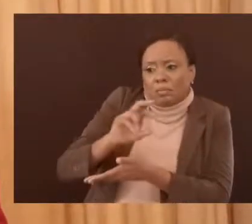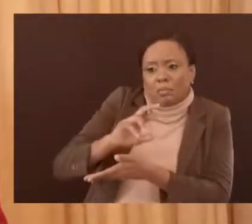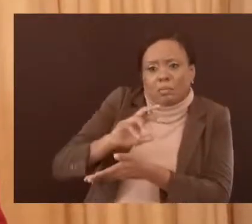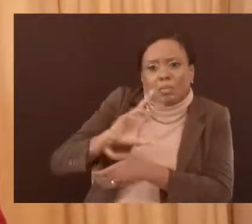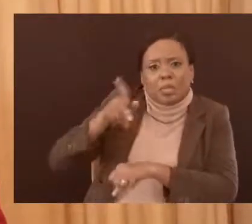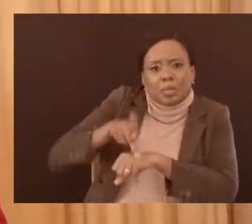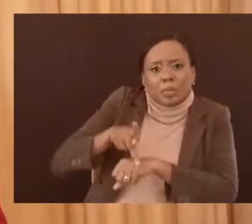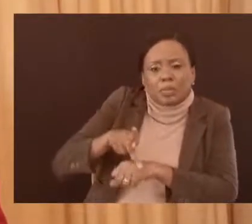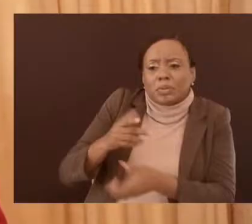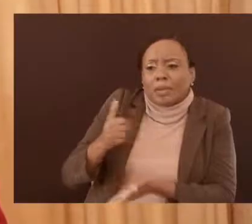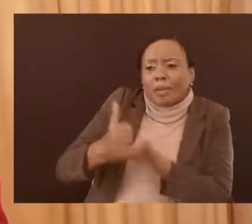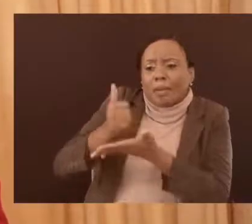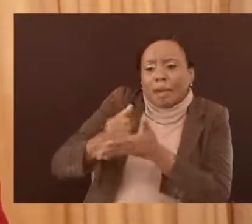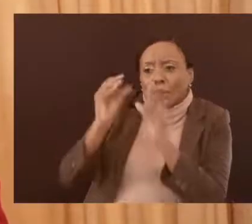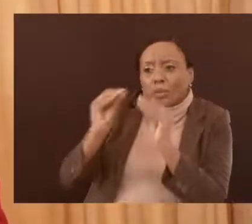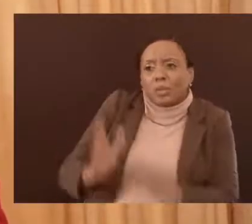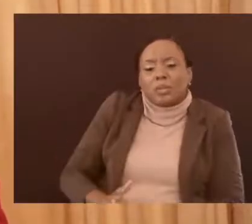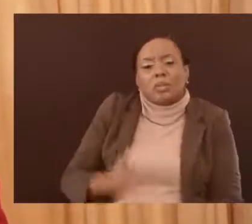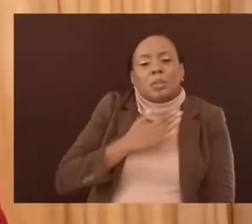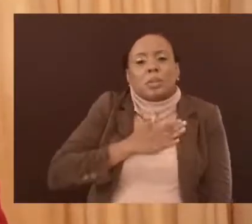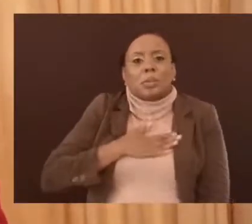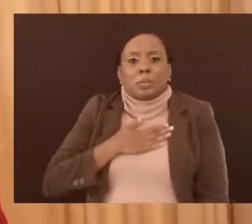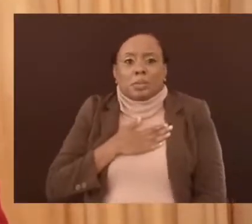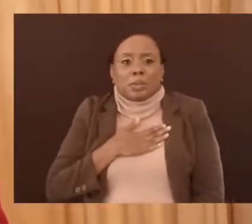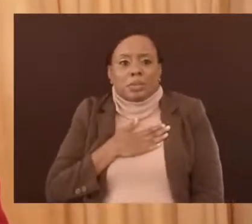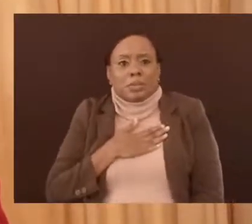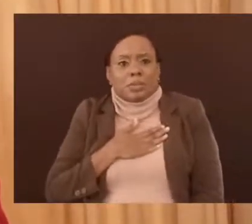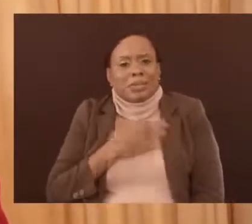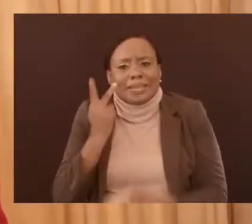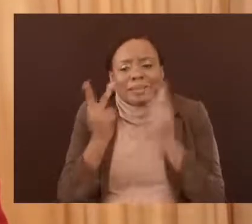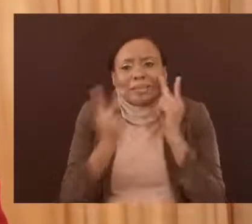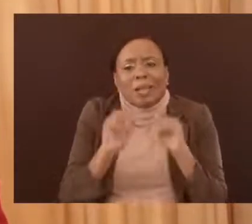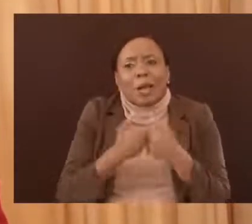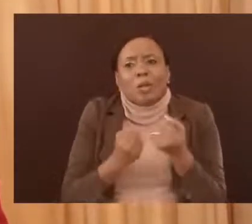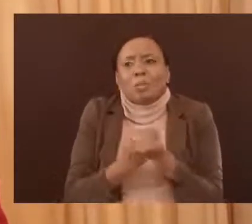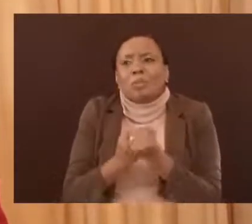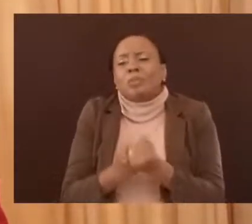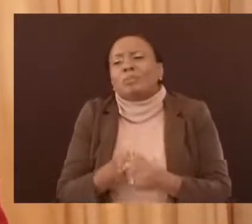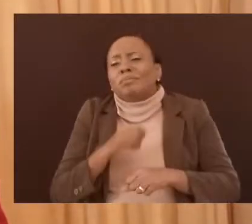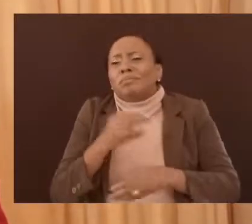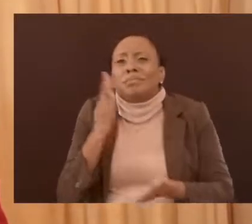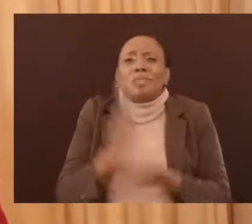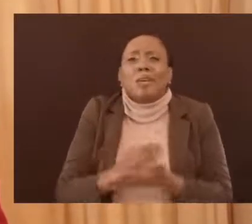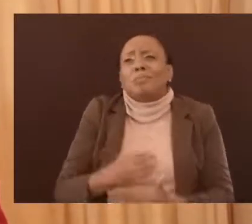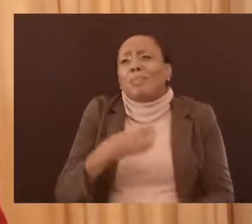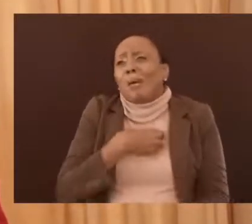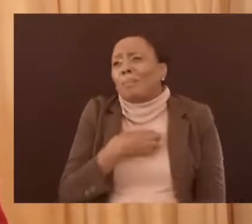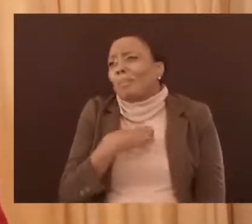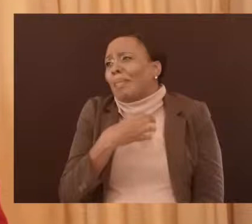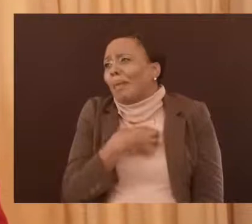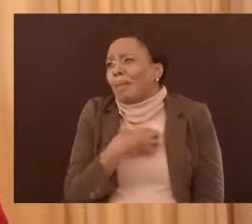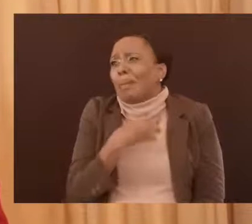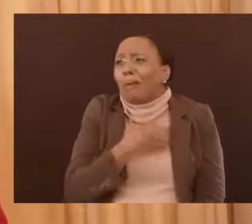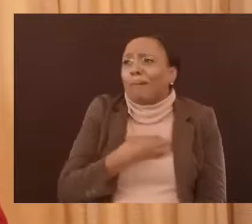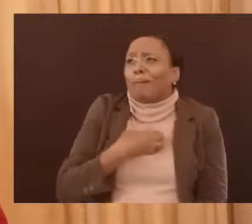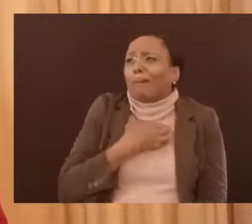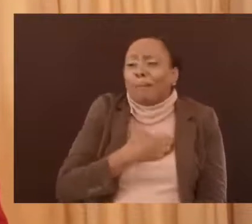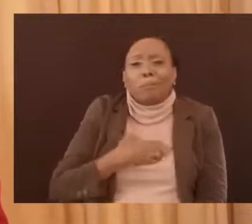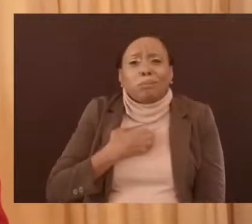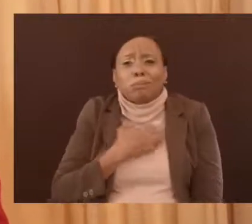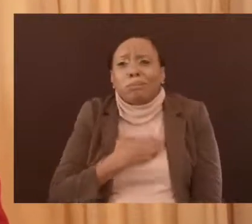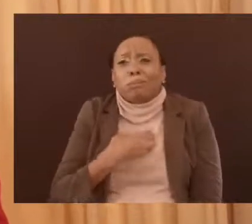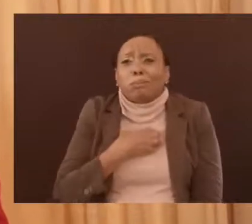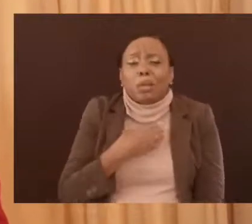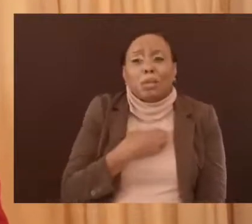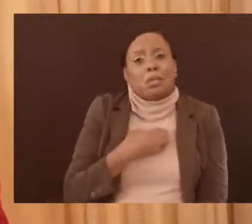well. And those are the things that I am begging you to dig deeper. Instead of complaining sometimes, let us see how we can support the child